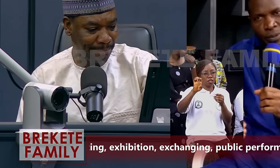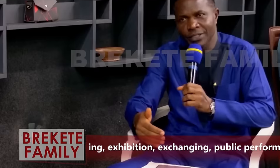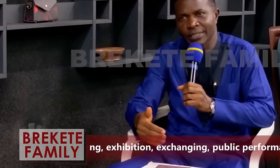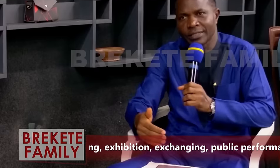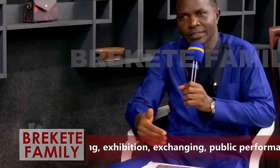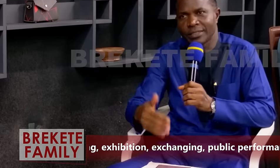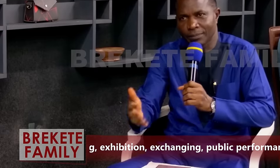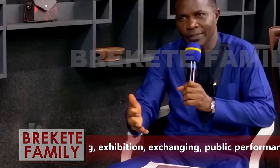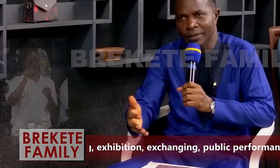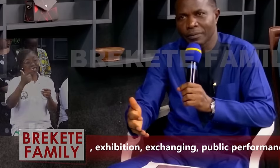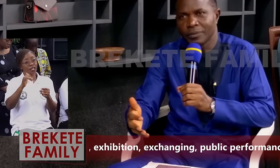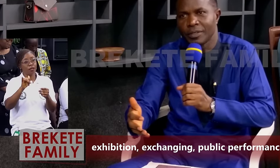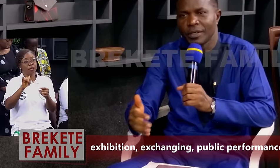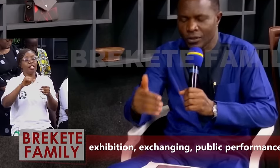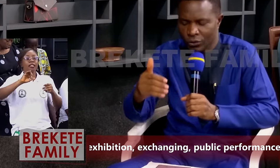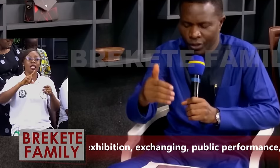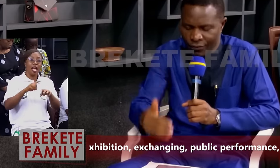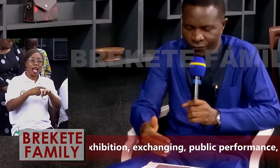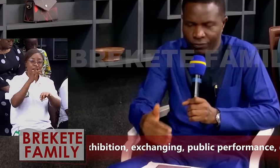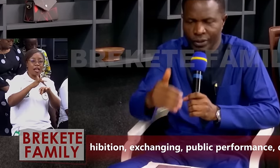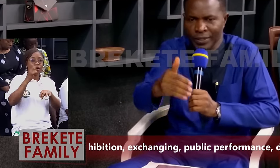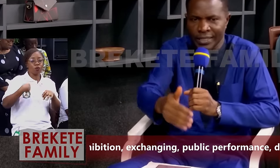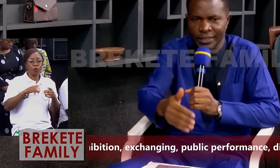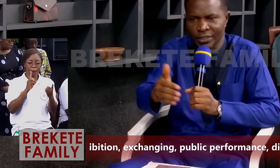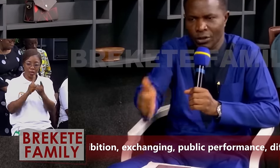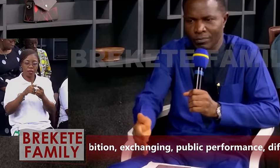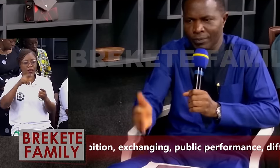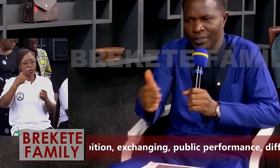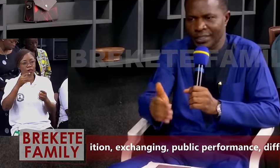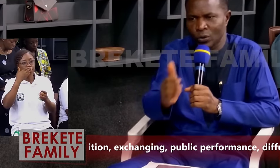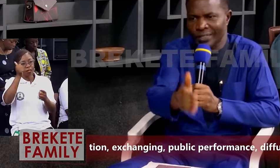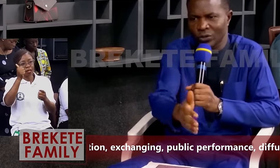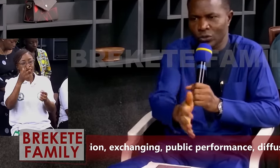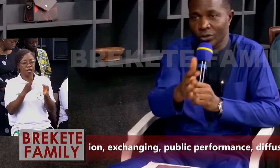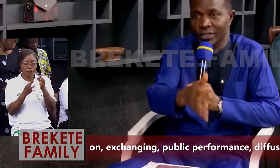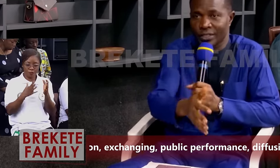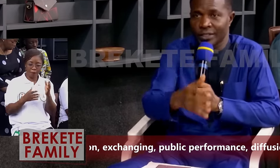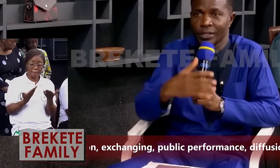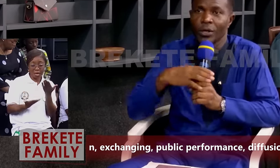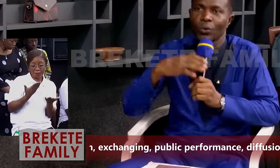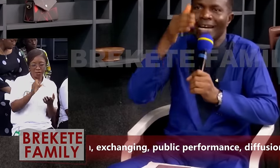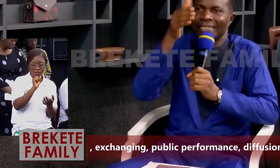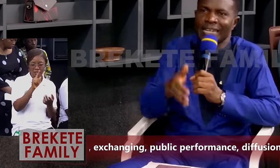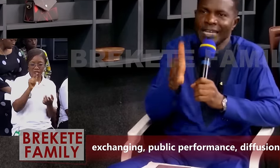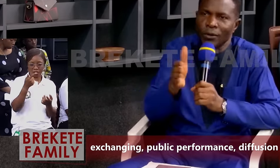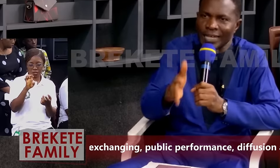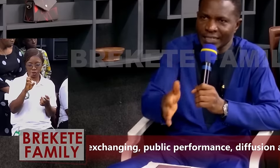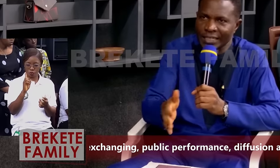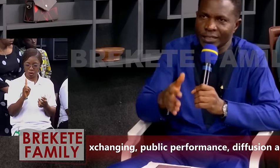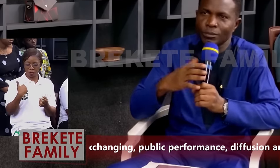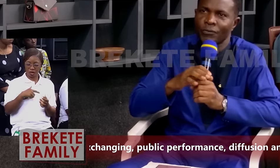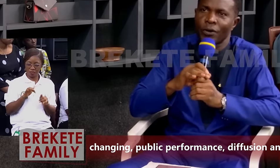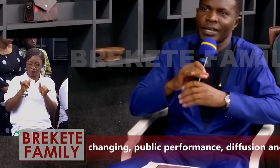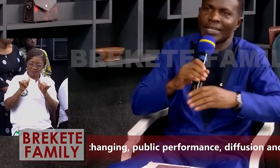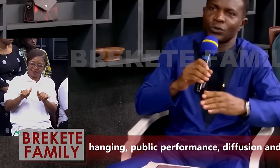catch the patient, the better. So if the patient is caught maybe in stage 1, stage 2, or stage 3, we can delay him on that